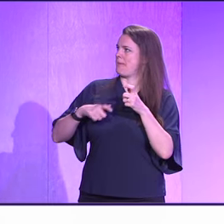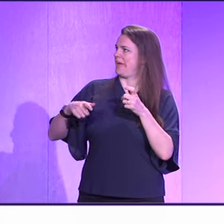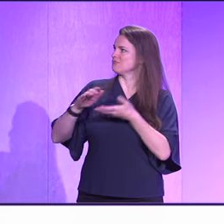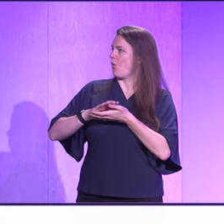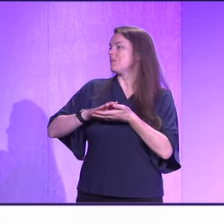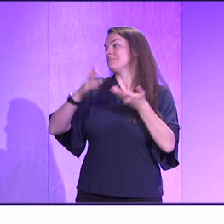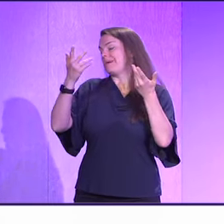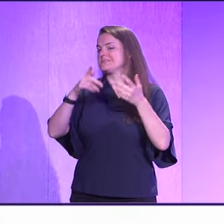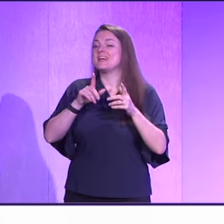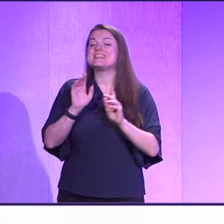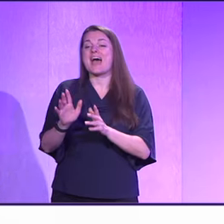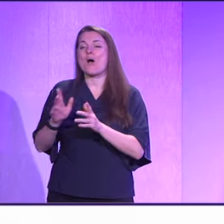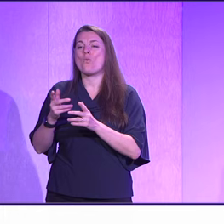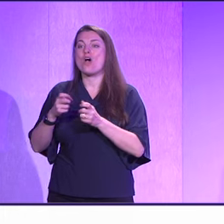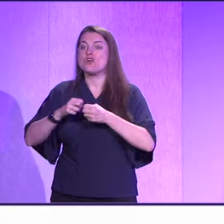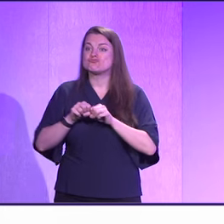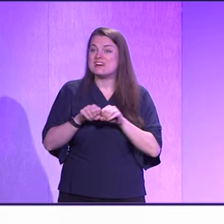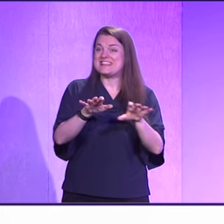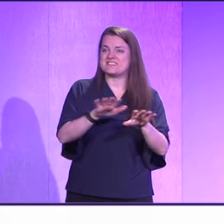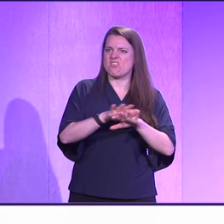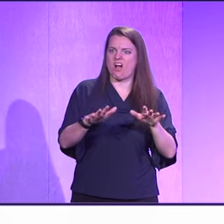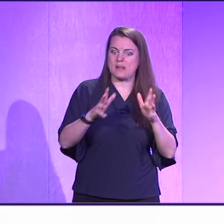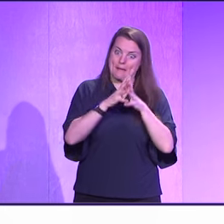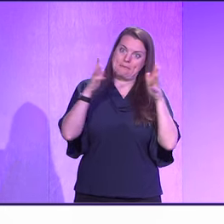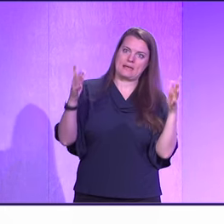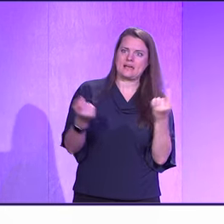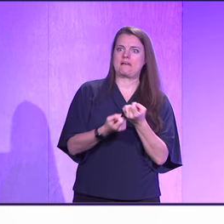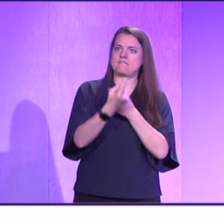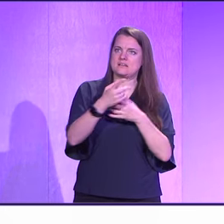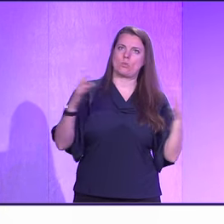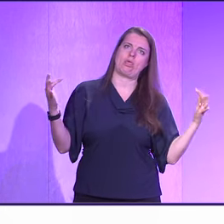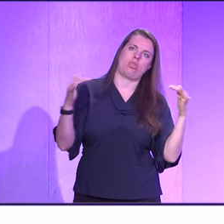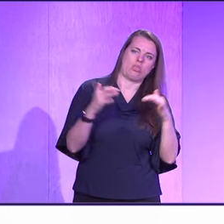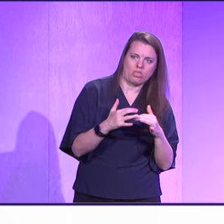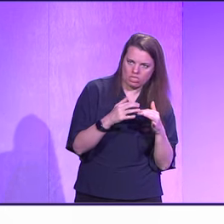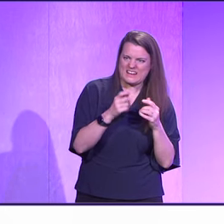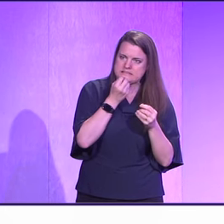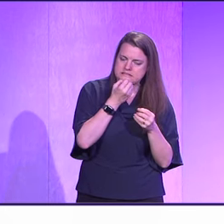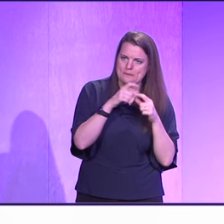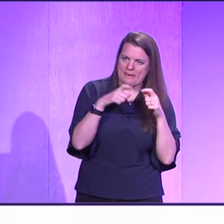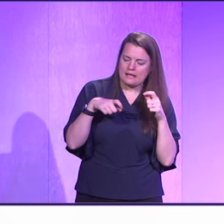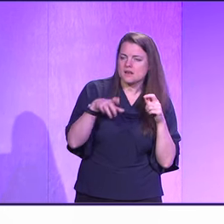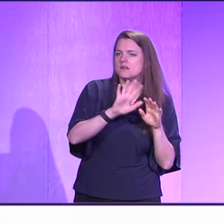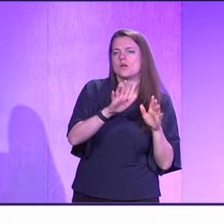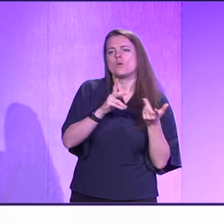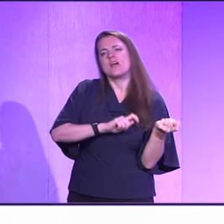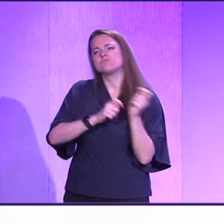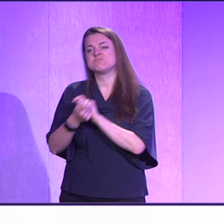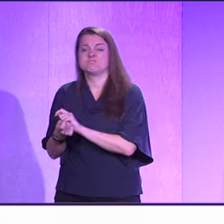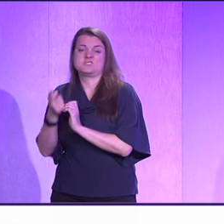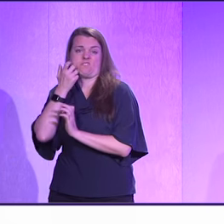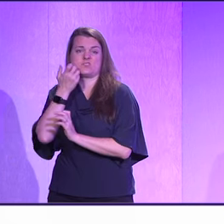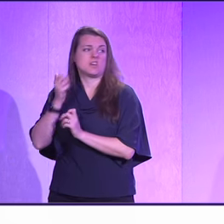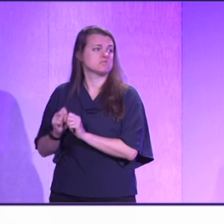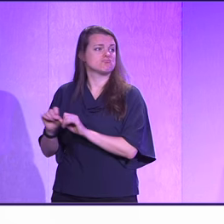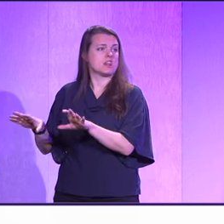rolls. And now they release daily. Well, they release at will, really. So it's not every day they make a release, but certainly they release